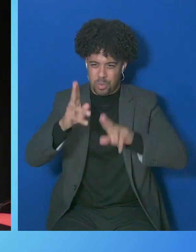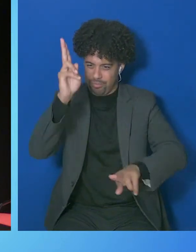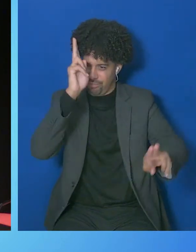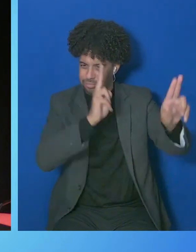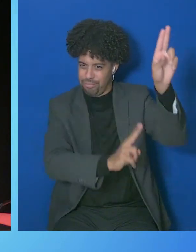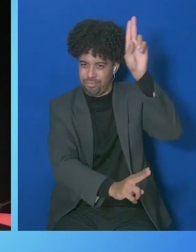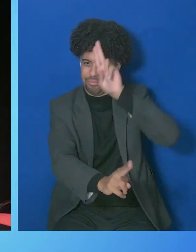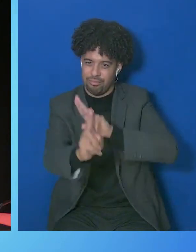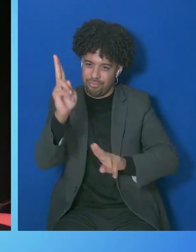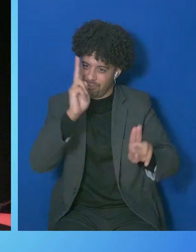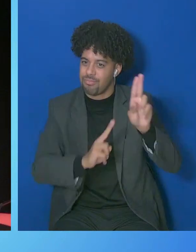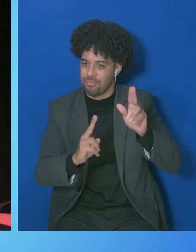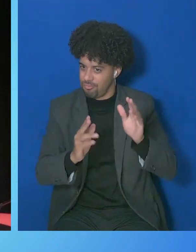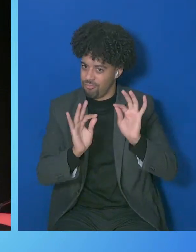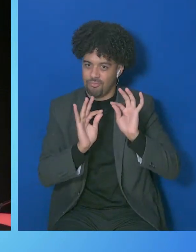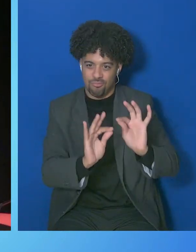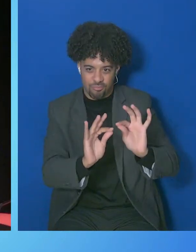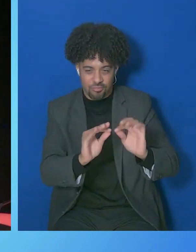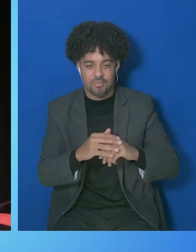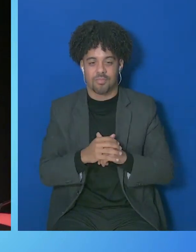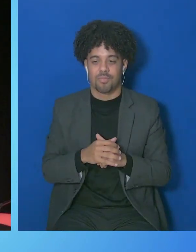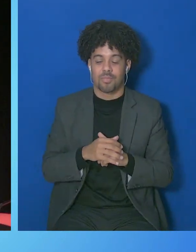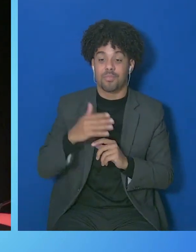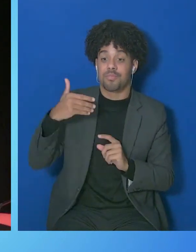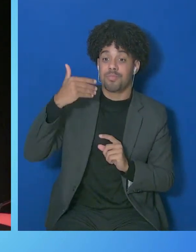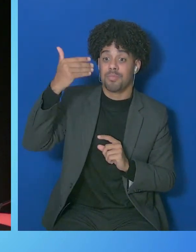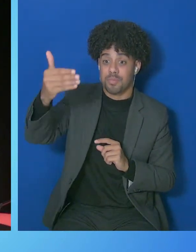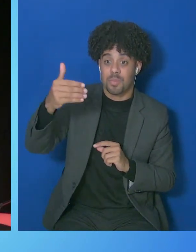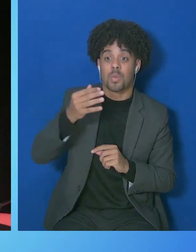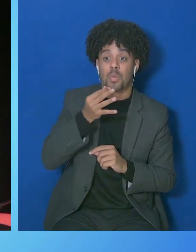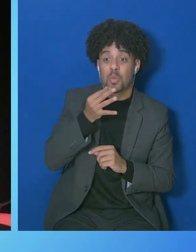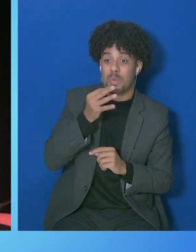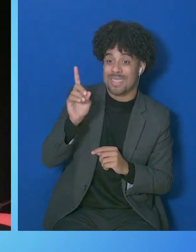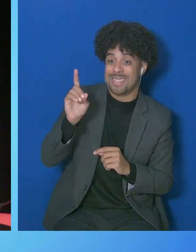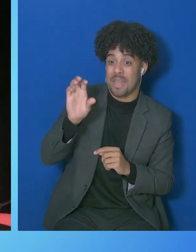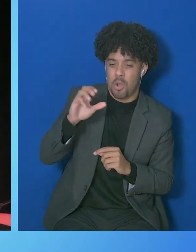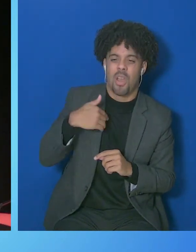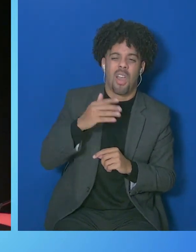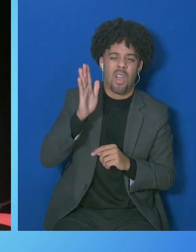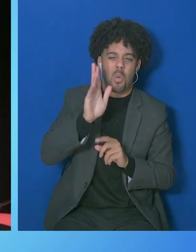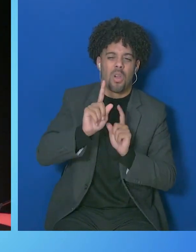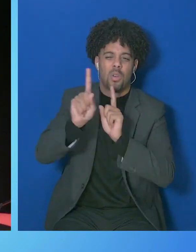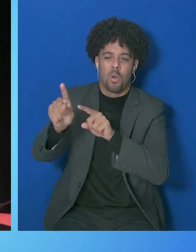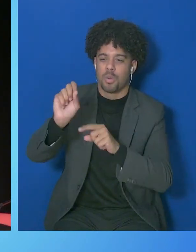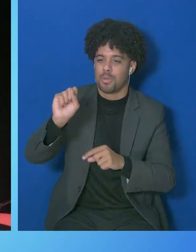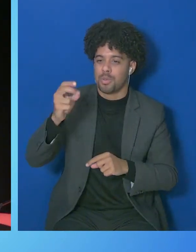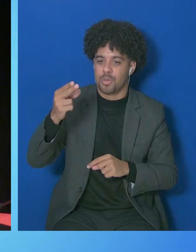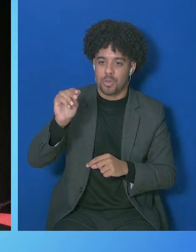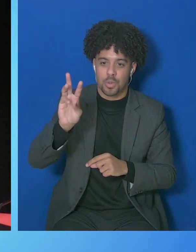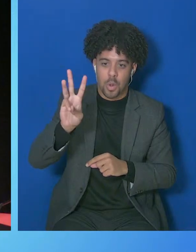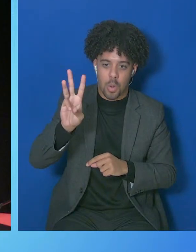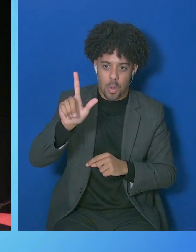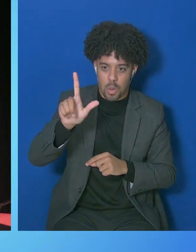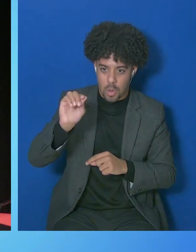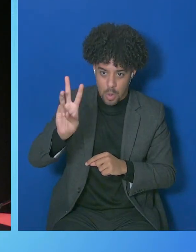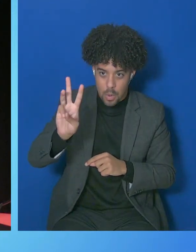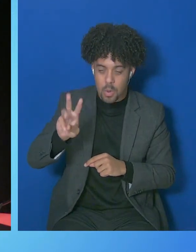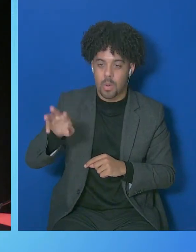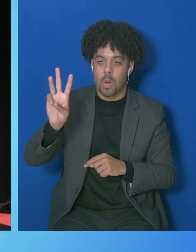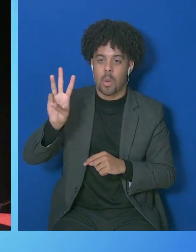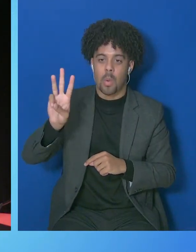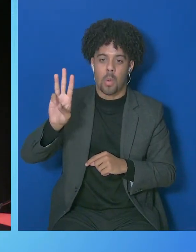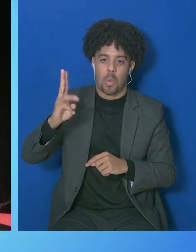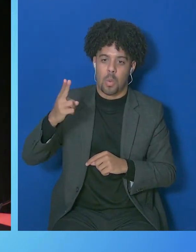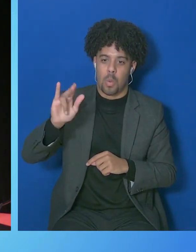I have some additional trips through Show Low and White River planned for December, and I'm looking forward to going on those and learning more from our